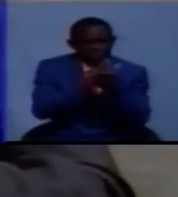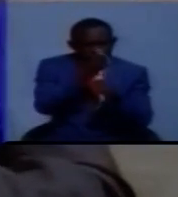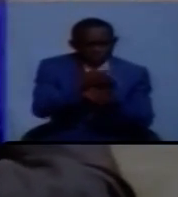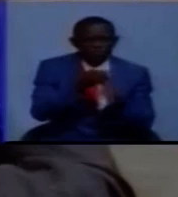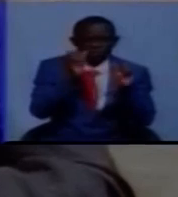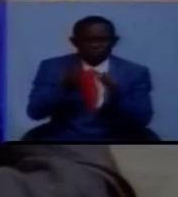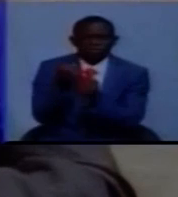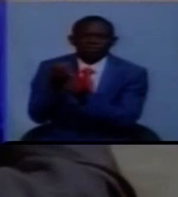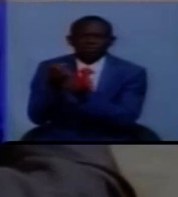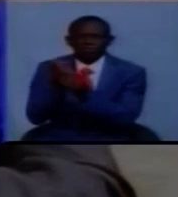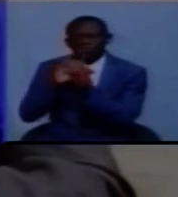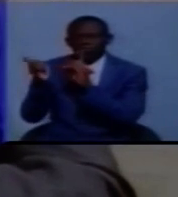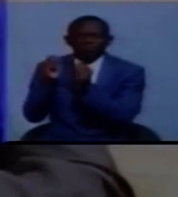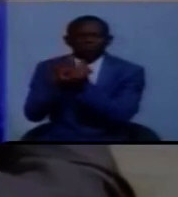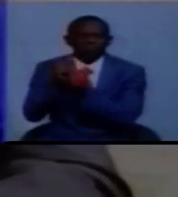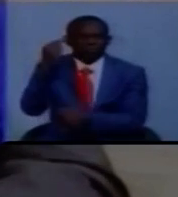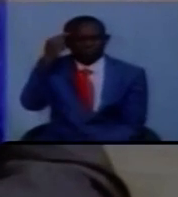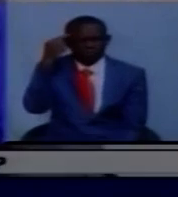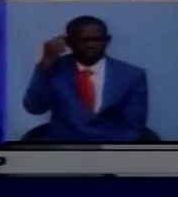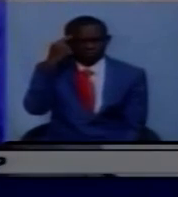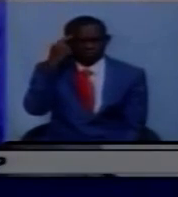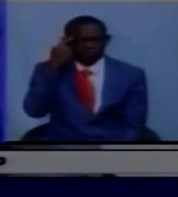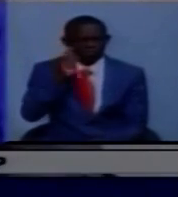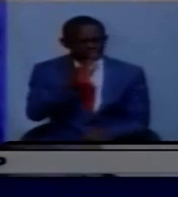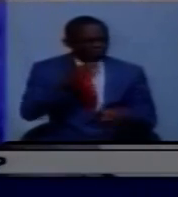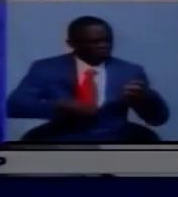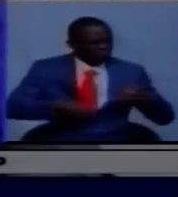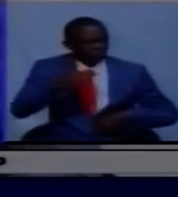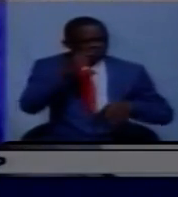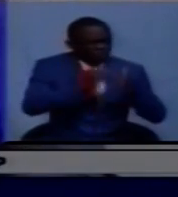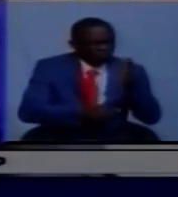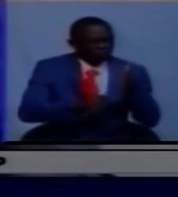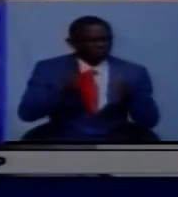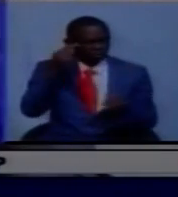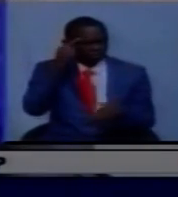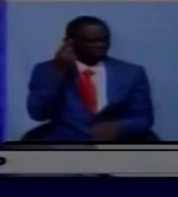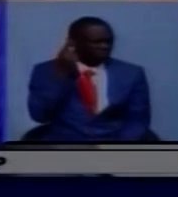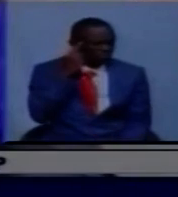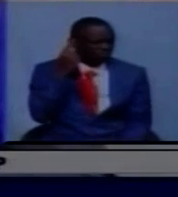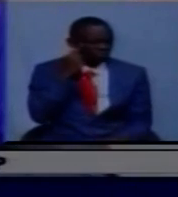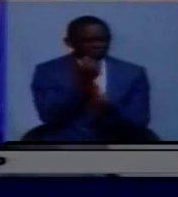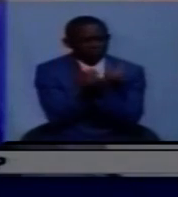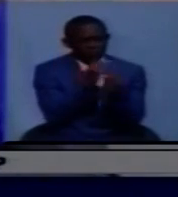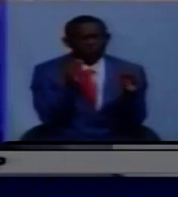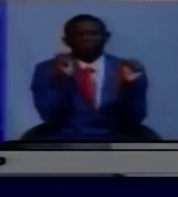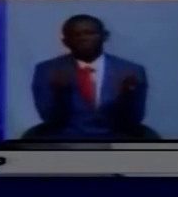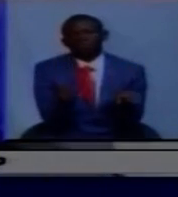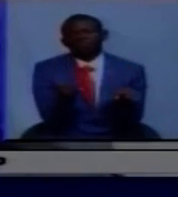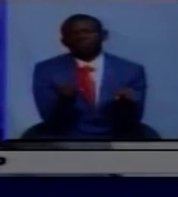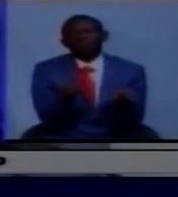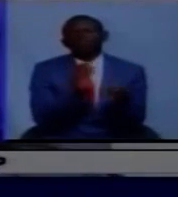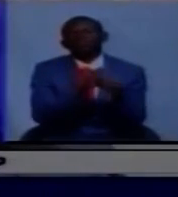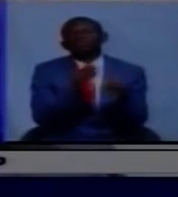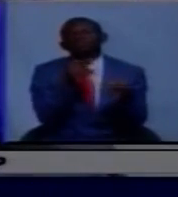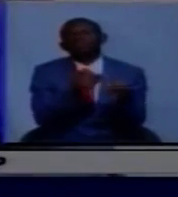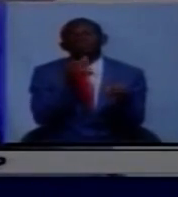are the issues which we were able to iron out yesterday. So the transporters are discussing issues